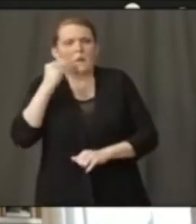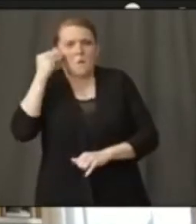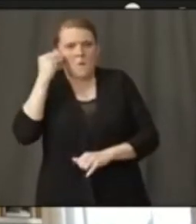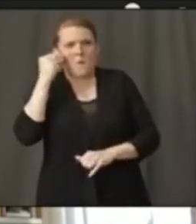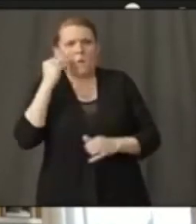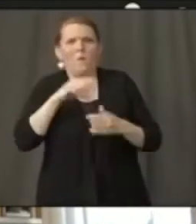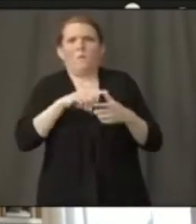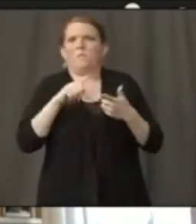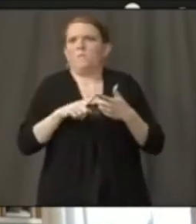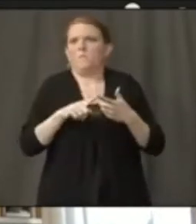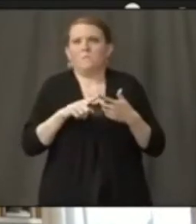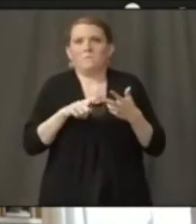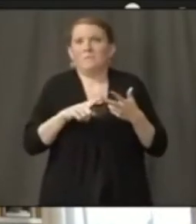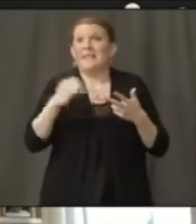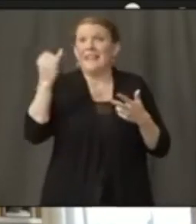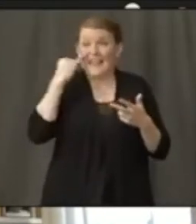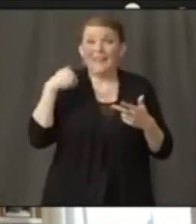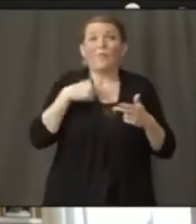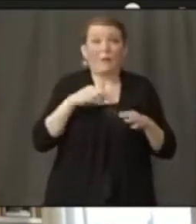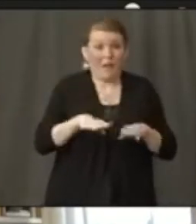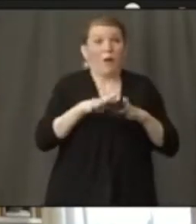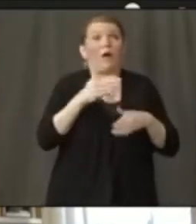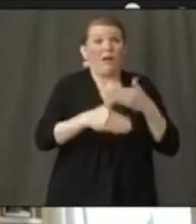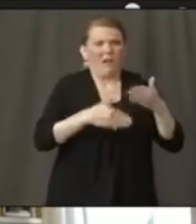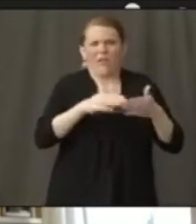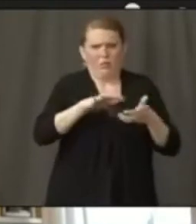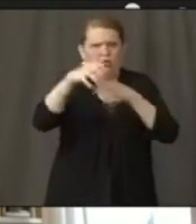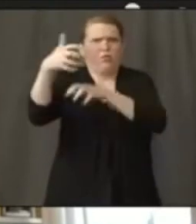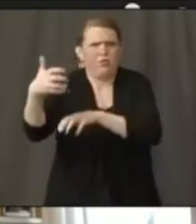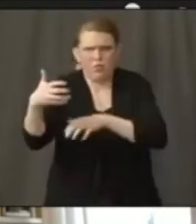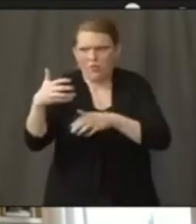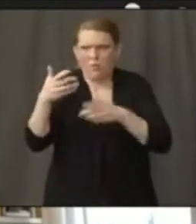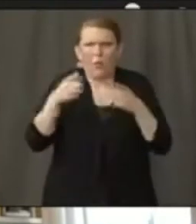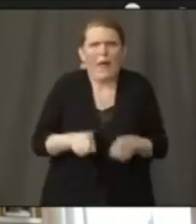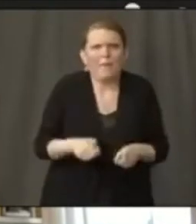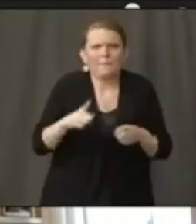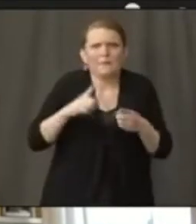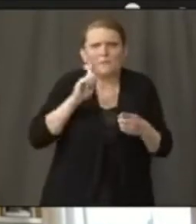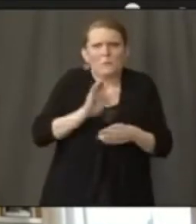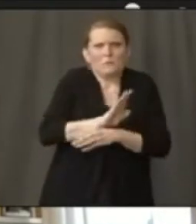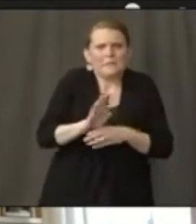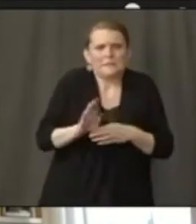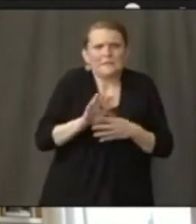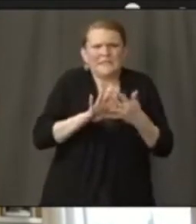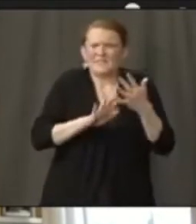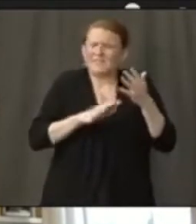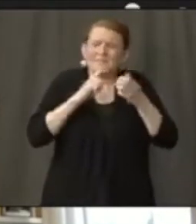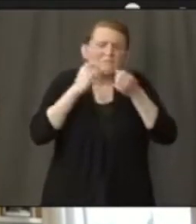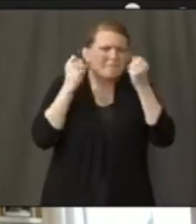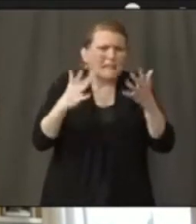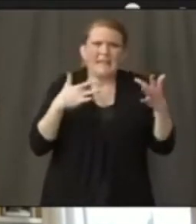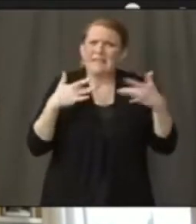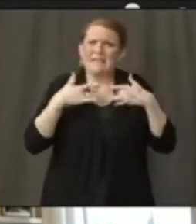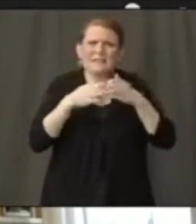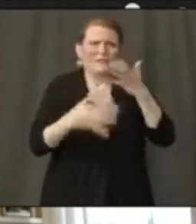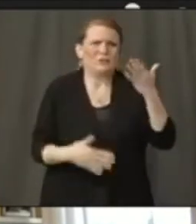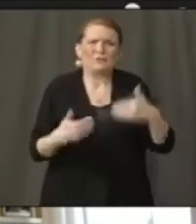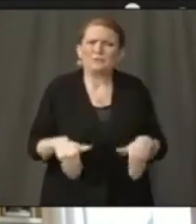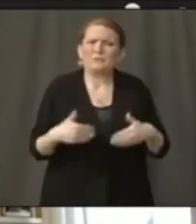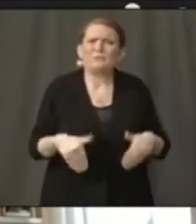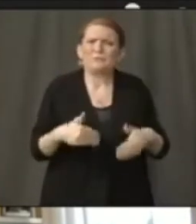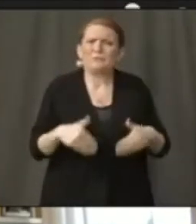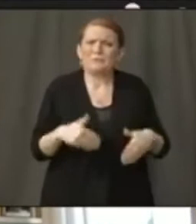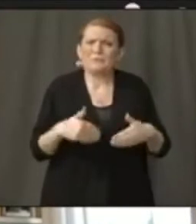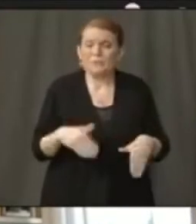awry? Where does that leave us? I had a Facebook Live last week with Commissioner David Lehman of DECD. We had a